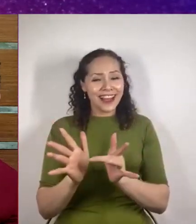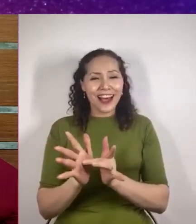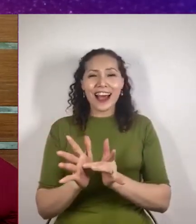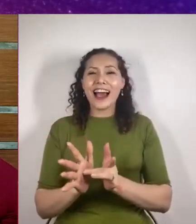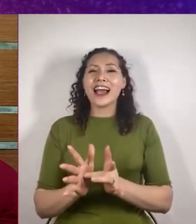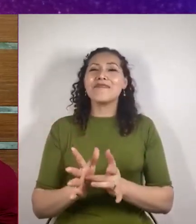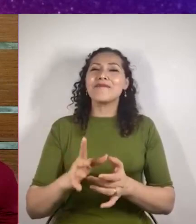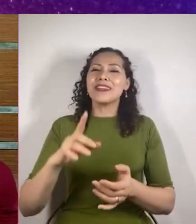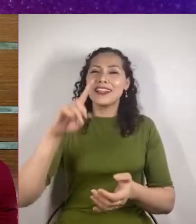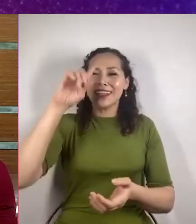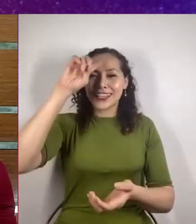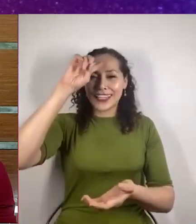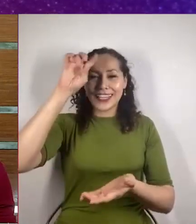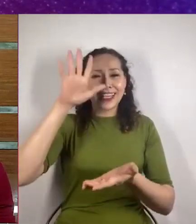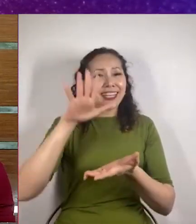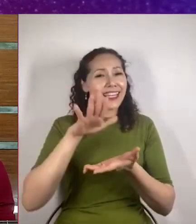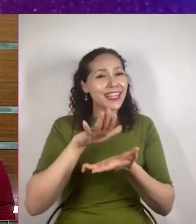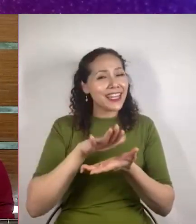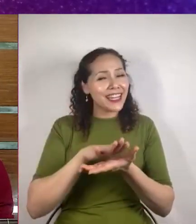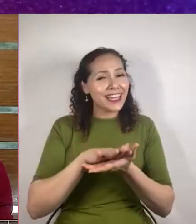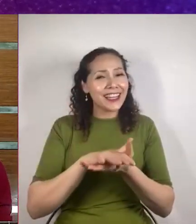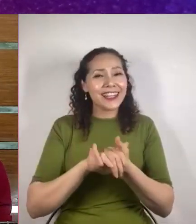Jesus, I